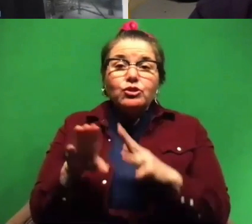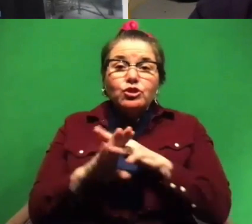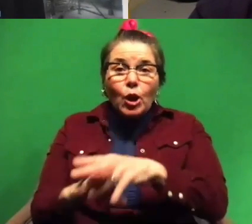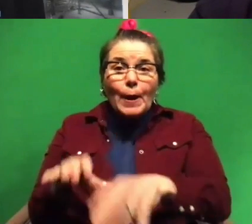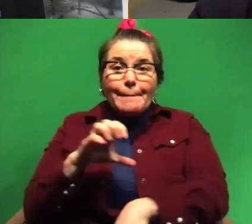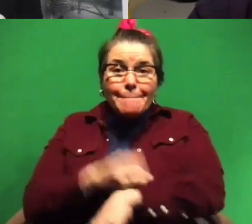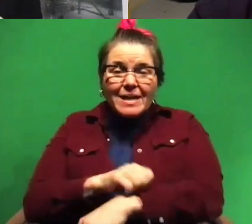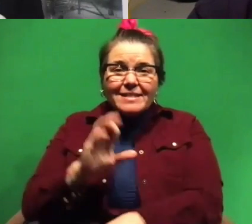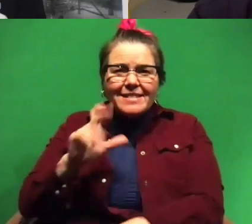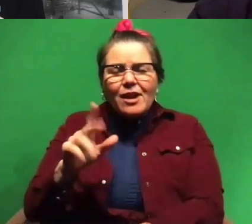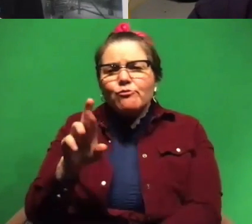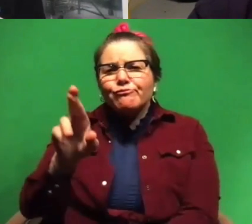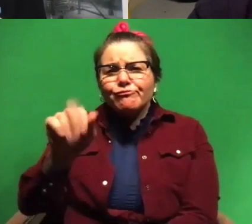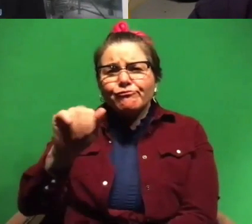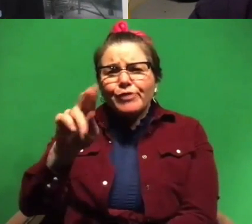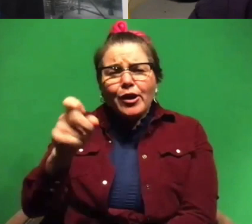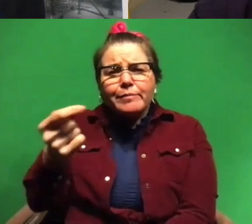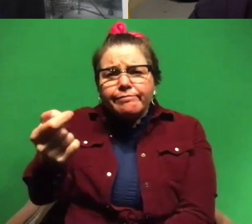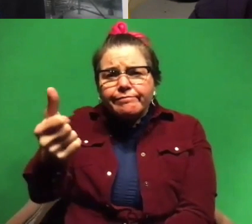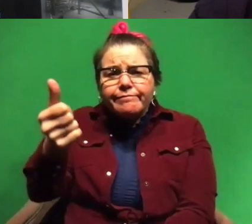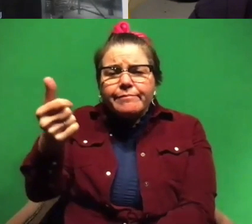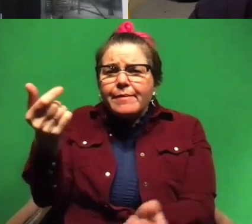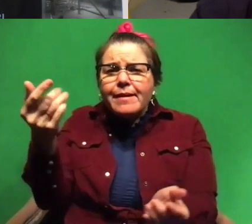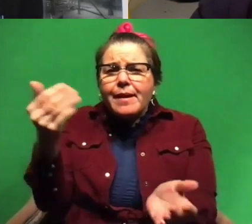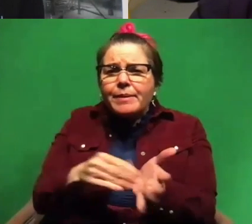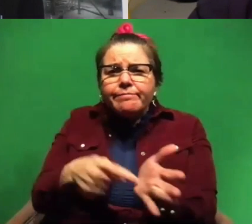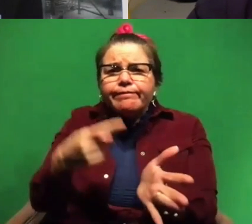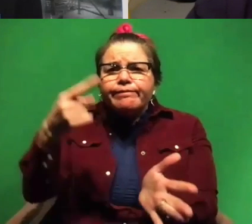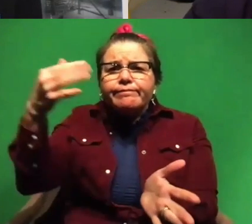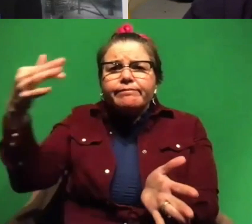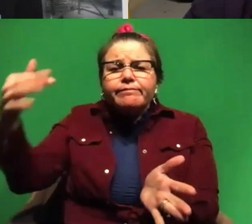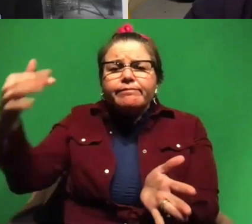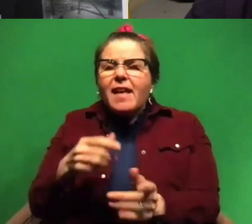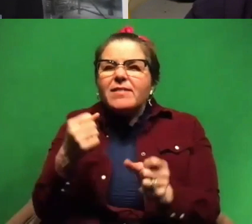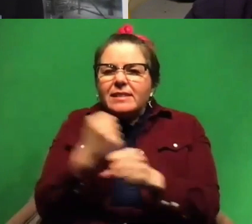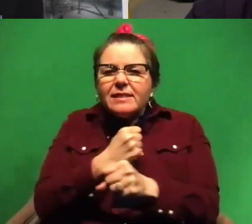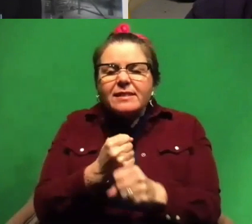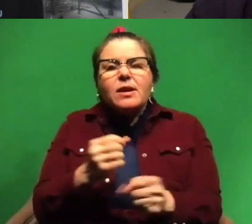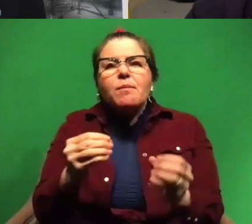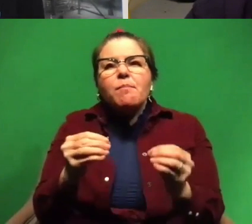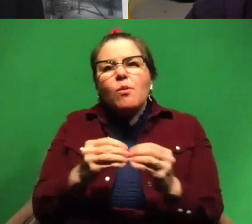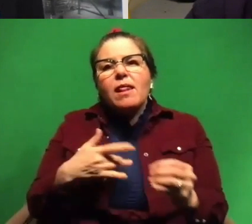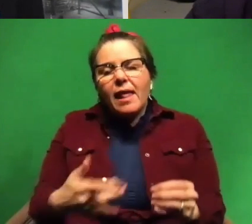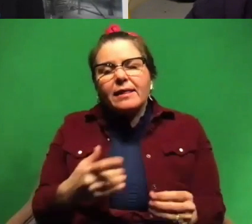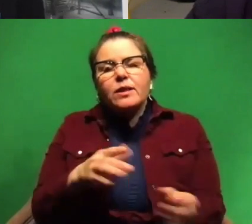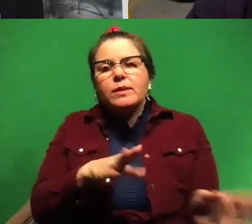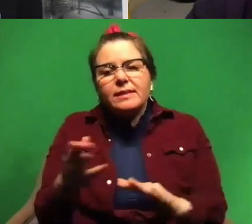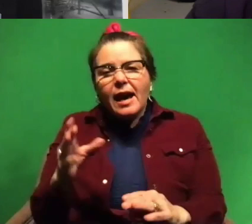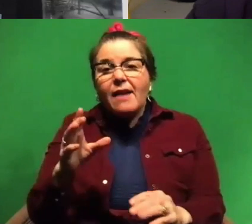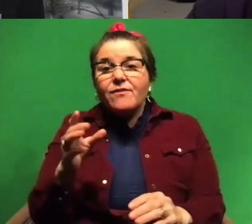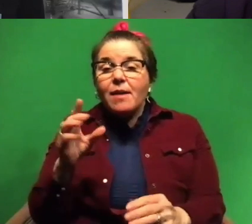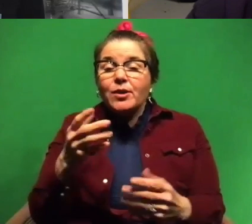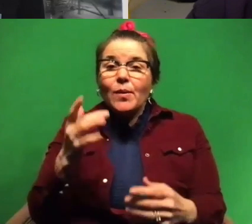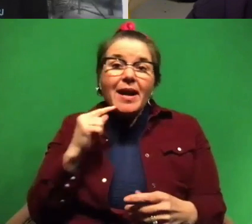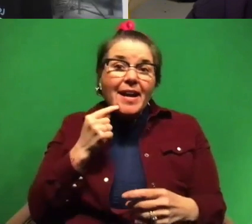are extremely rare. So there's all kinds of cool statistics out there, like you're more likely to die from a vending machine falling on you